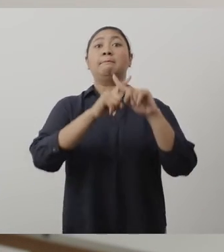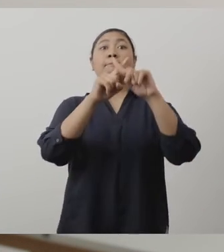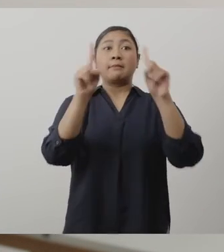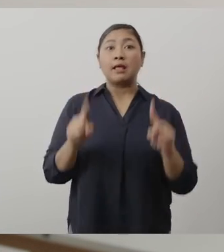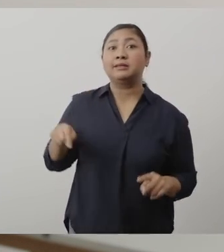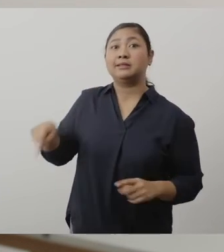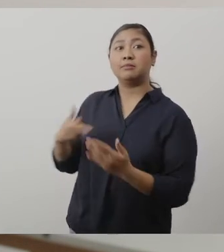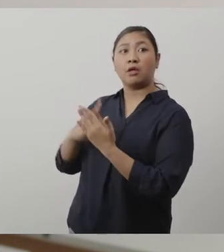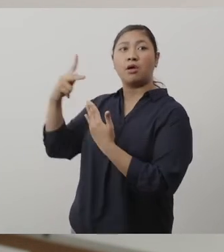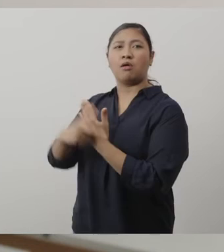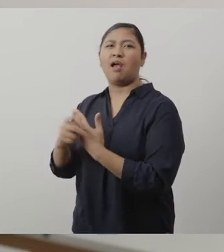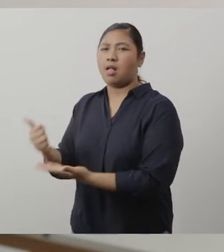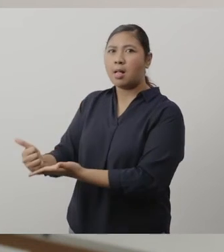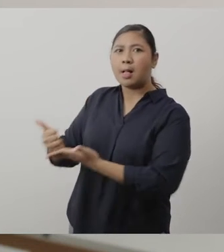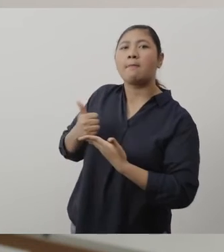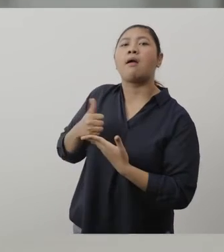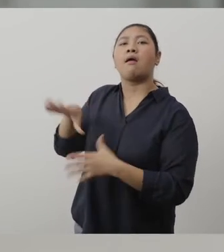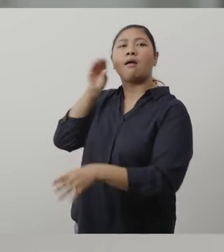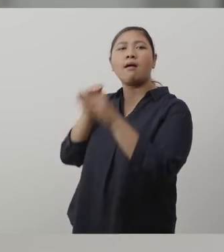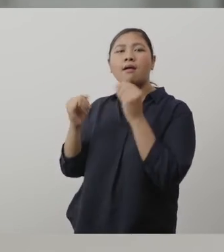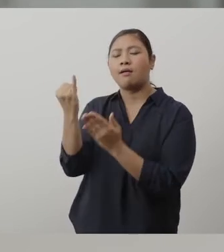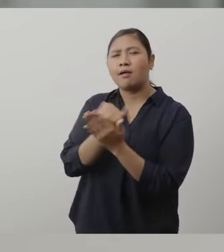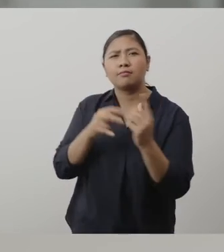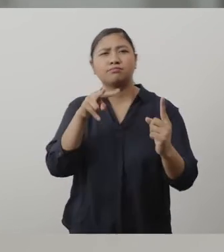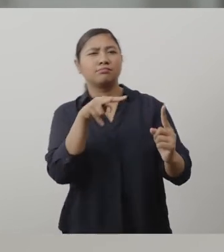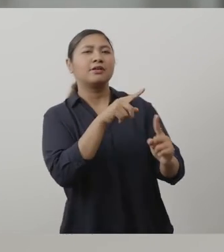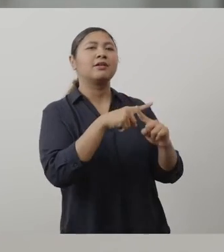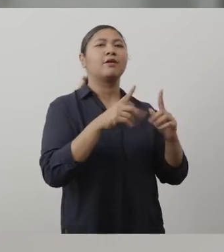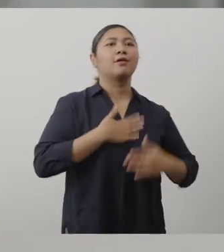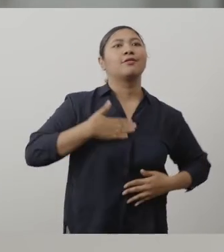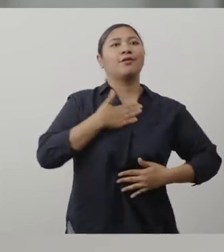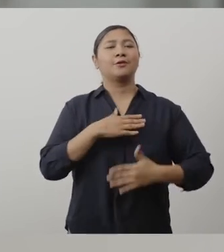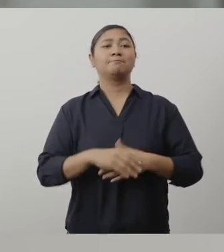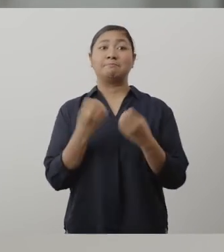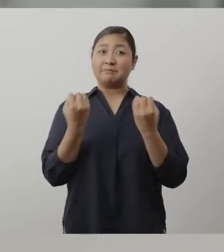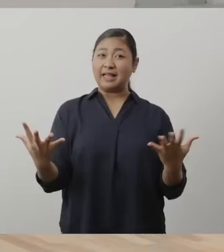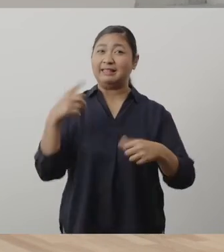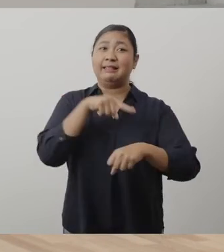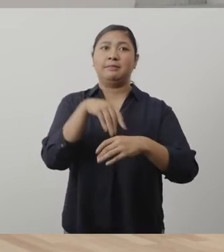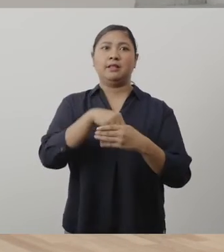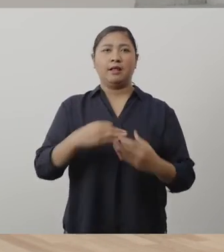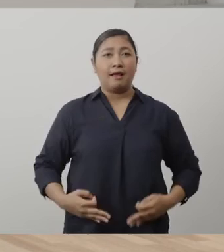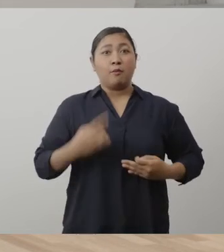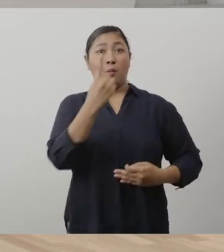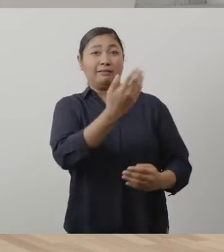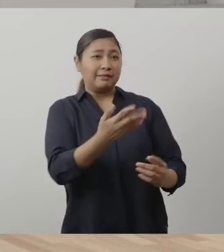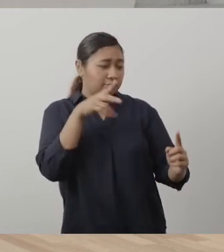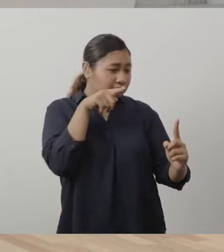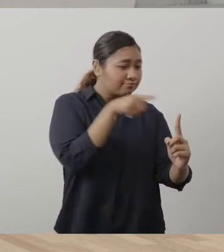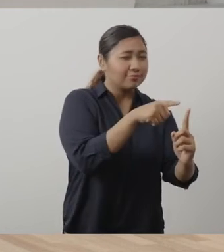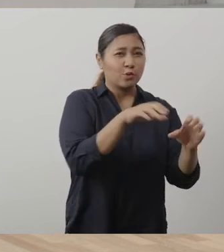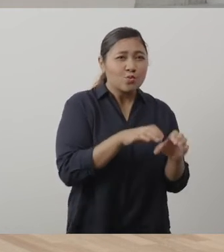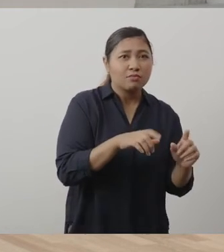actually helps me to appreciate art in a different perspective. It's very often that we get distracted or derailed by everything that's going on